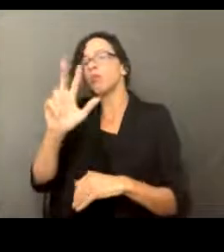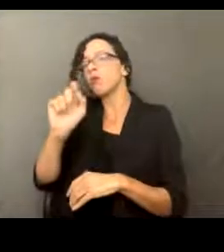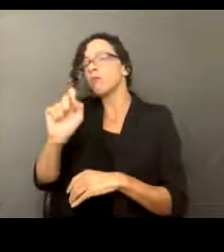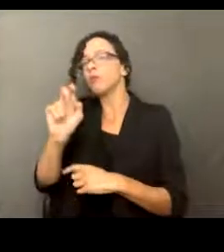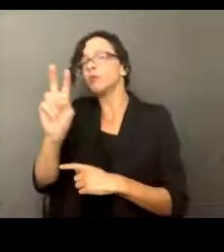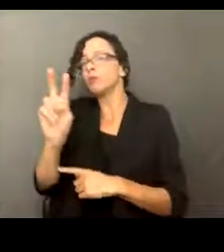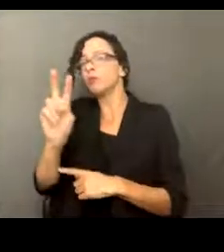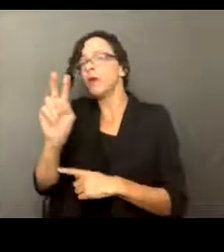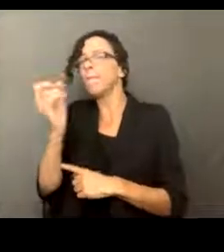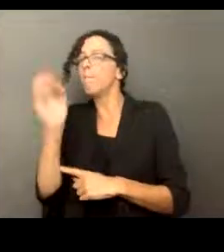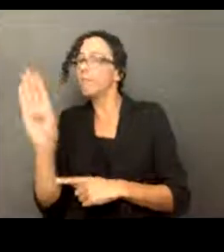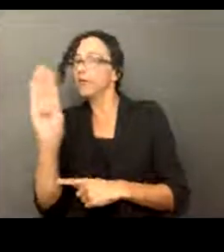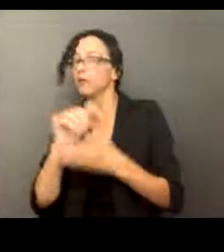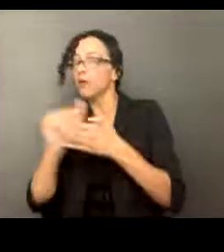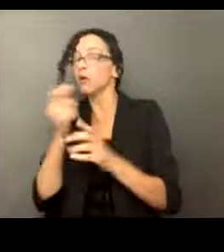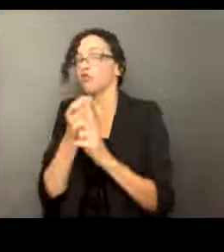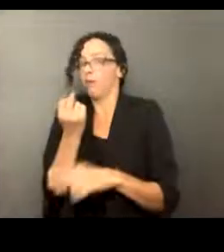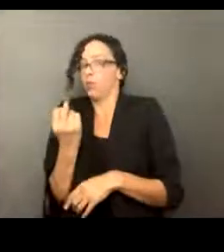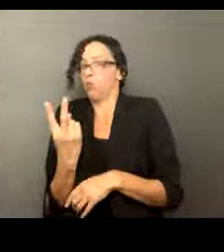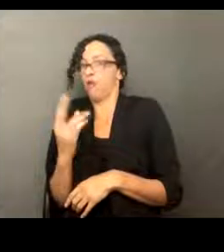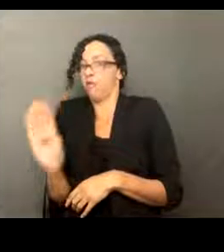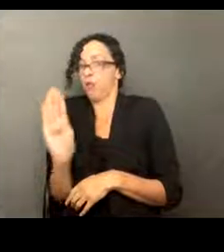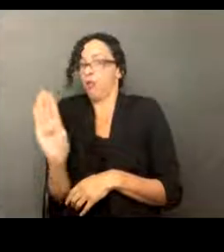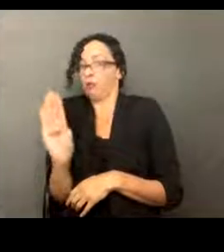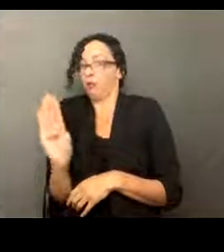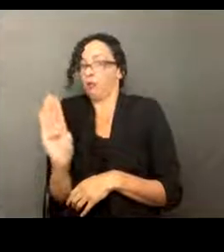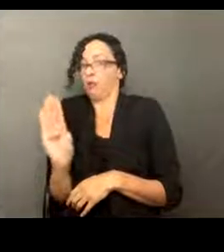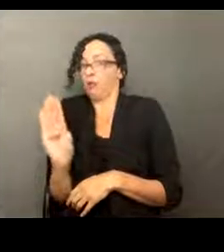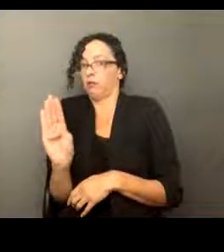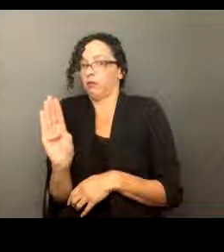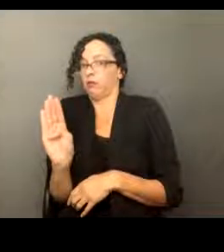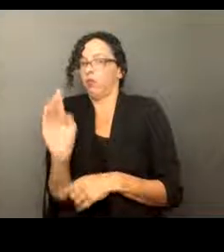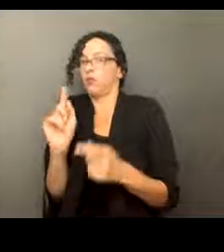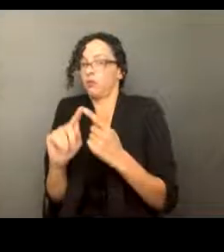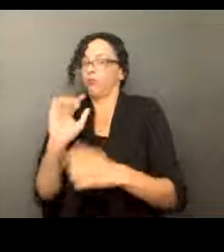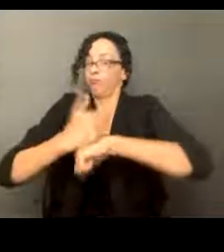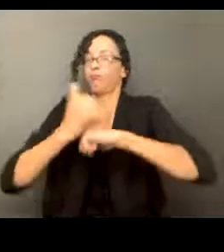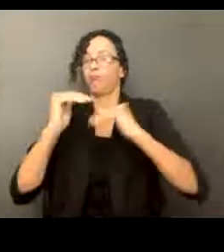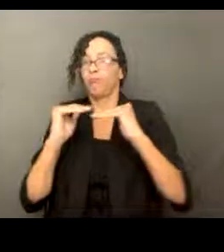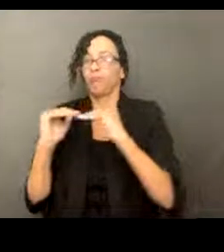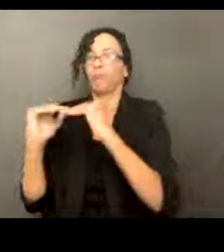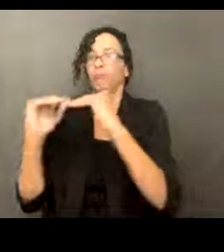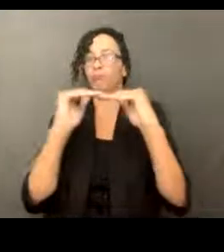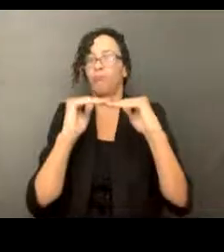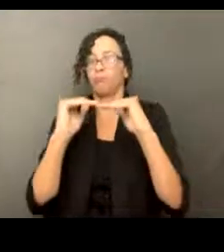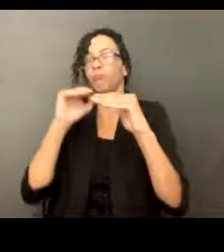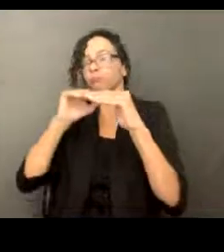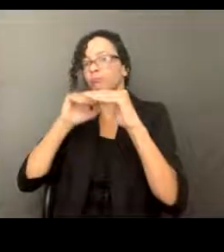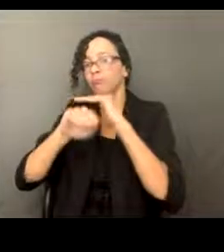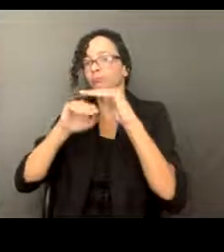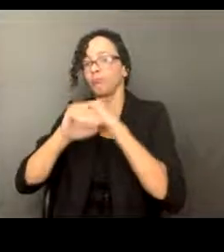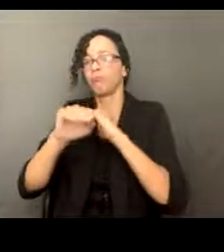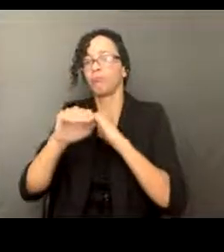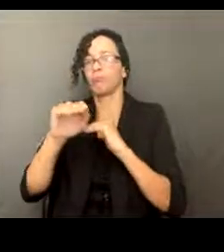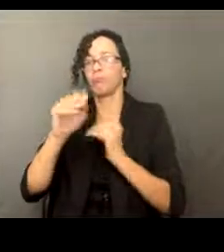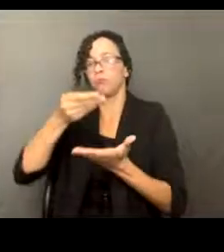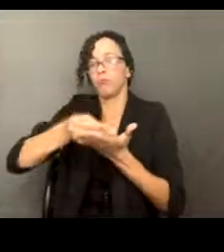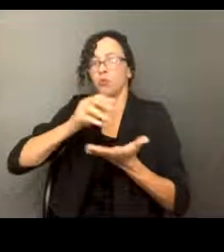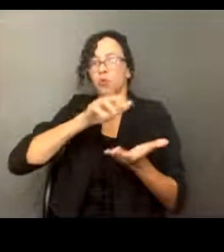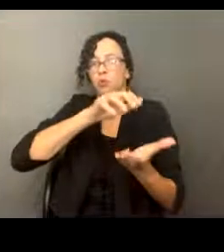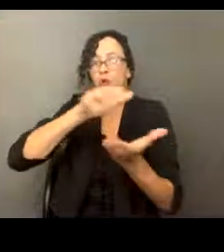$12 billion for the Neighborhood Access and Equity Grants Program, which has a similar,